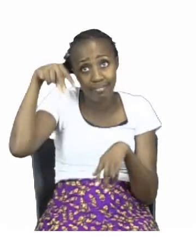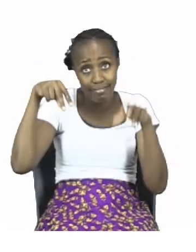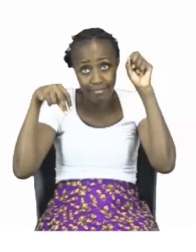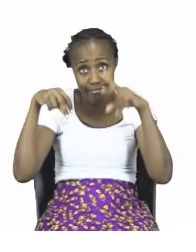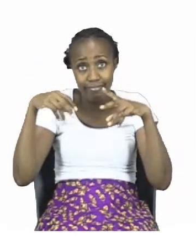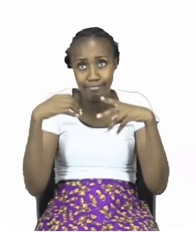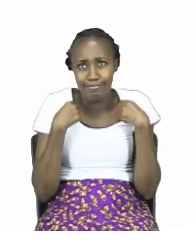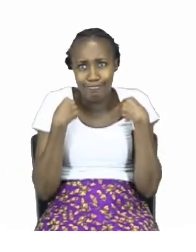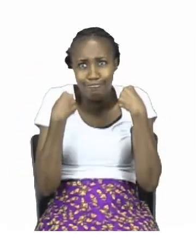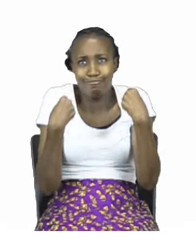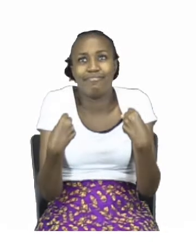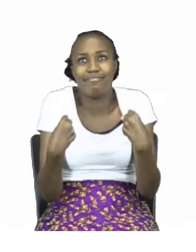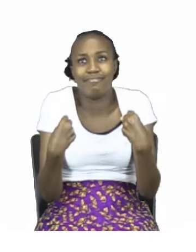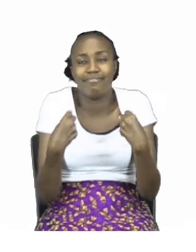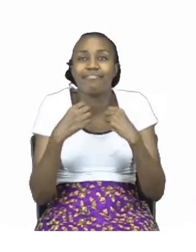stars,